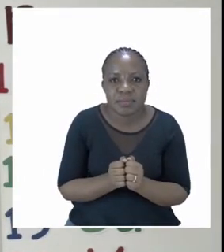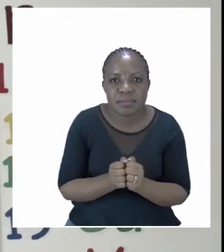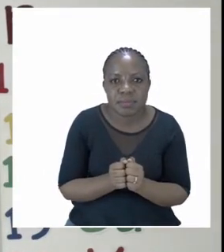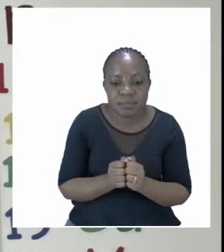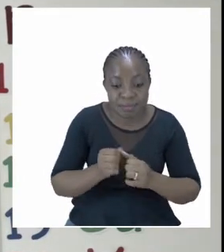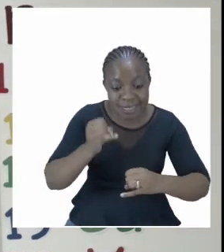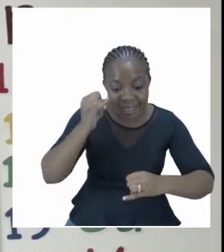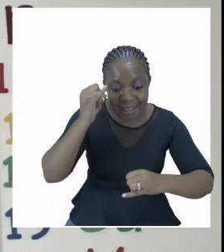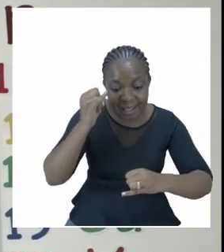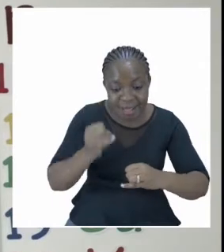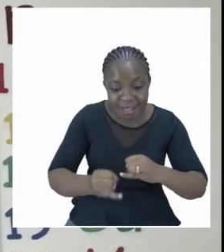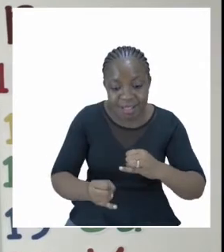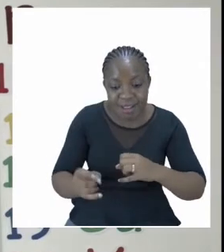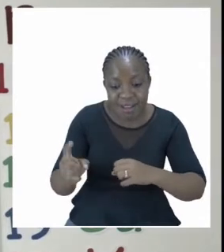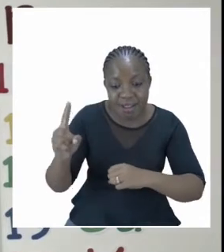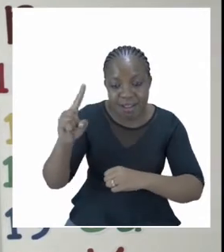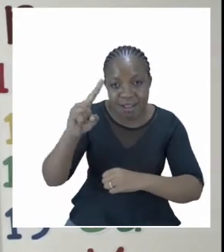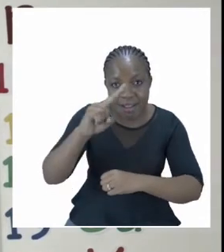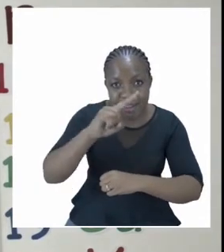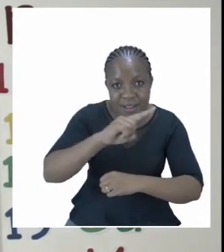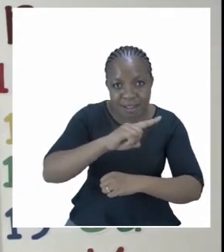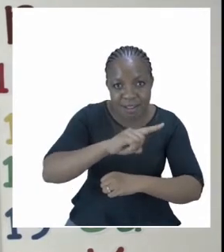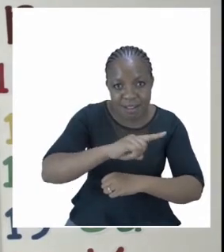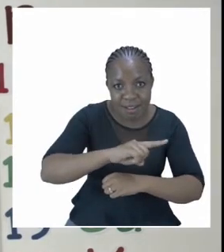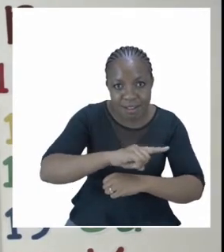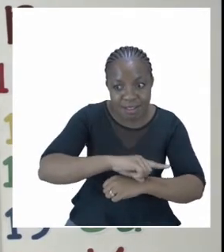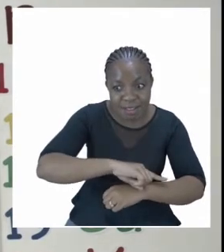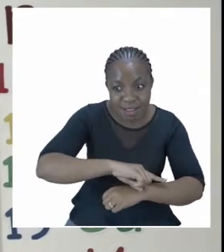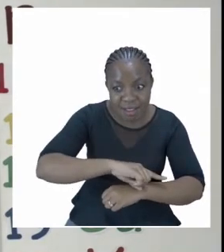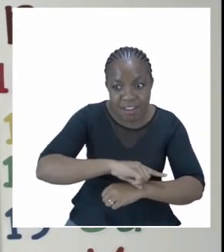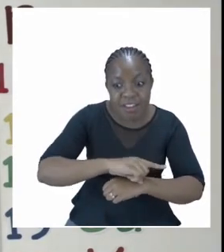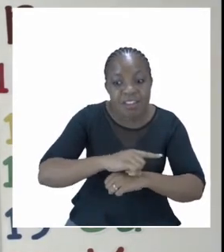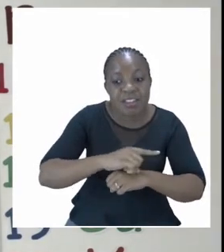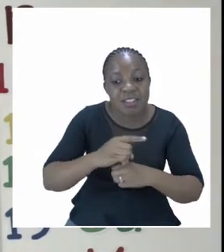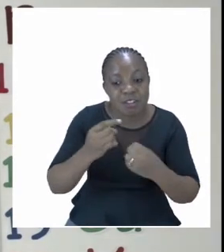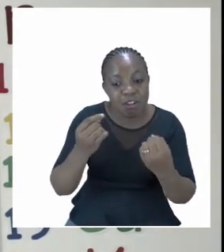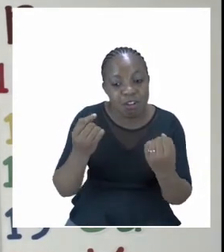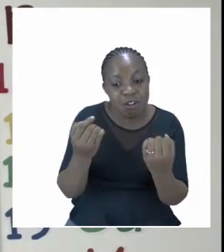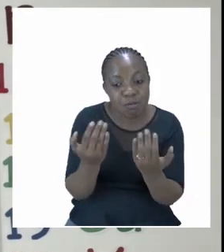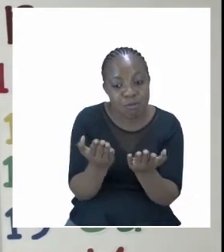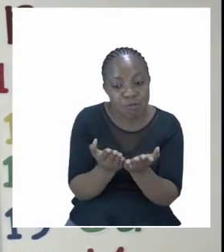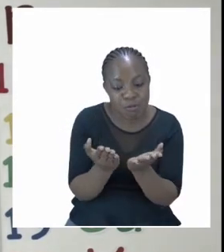of the week, before we get into the weekend, is